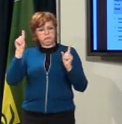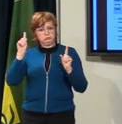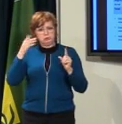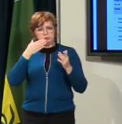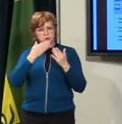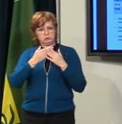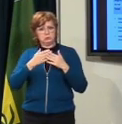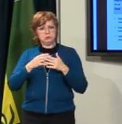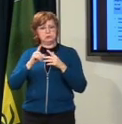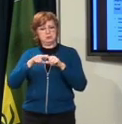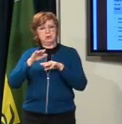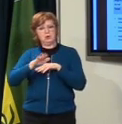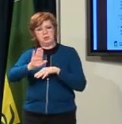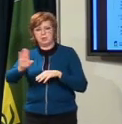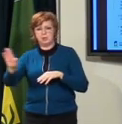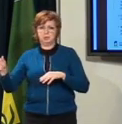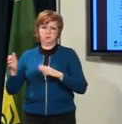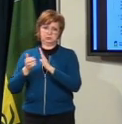their skill set.